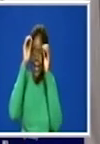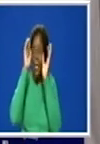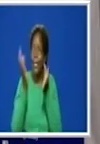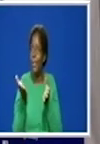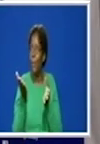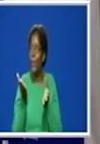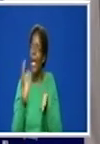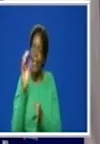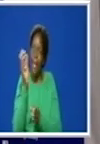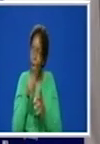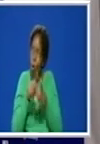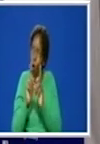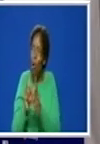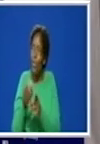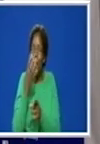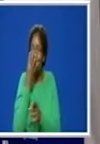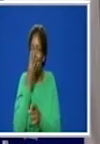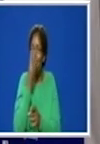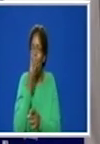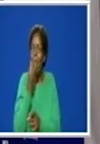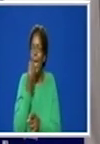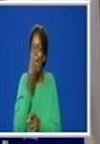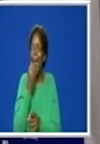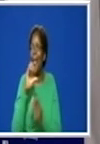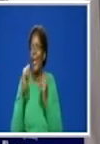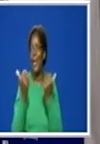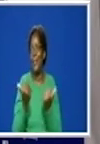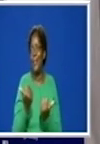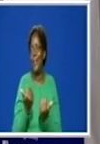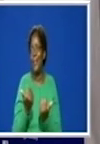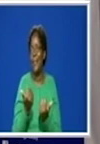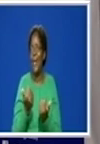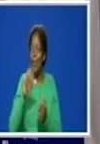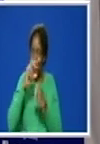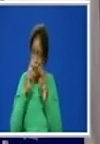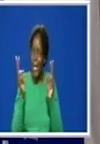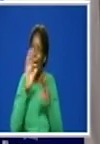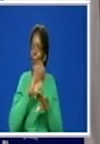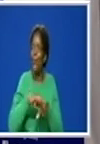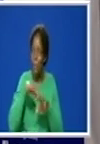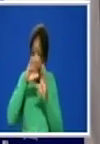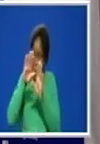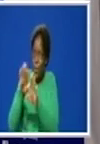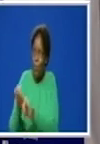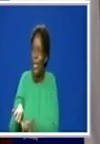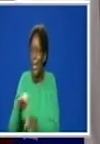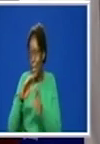Yes. They also smell nice. Yes, they also smell nice. Very good. Place it on the